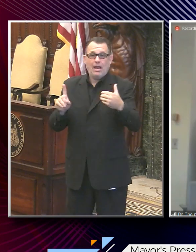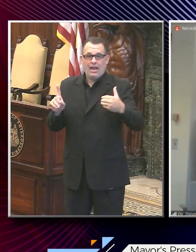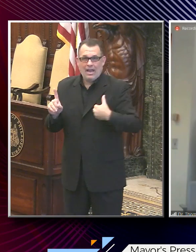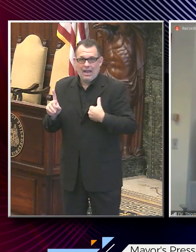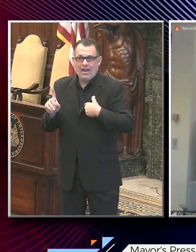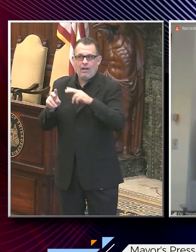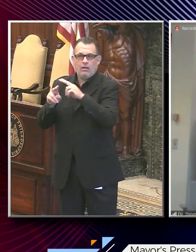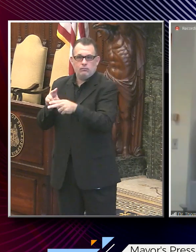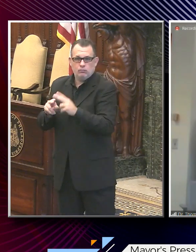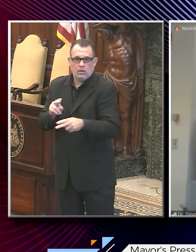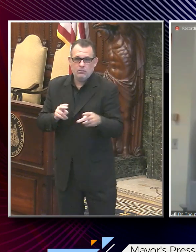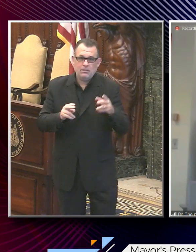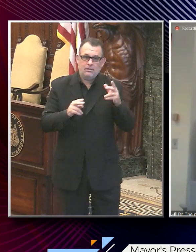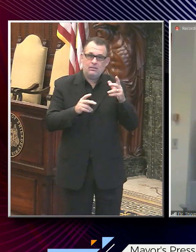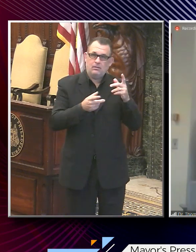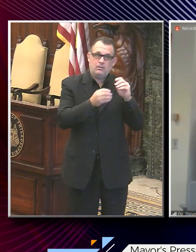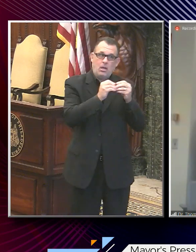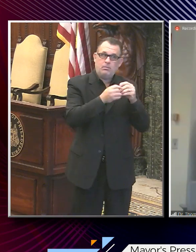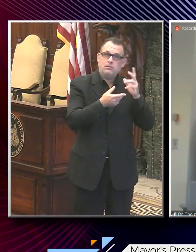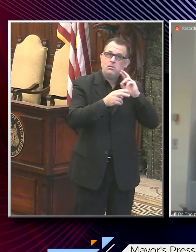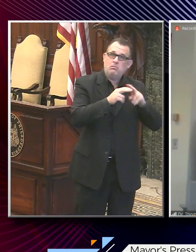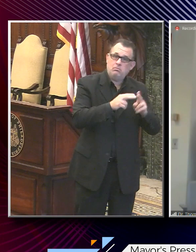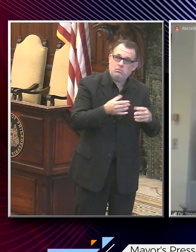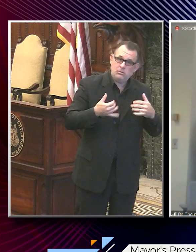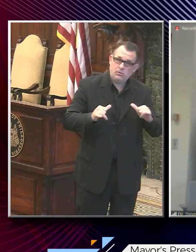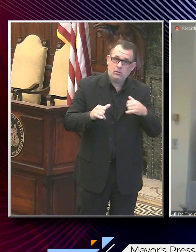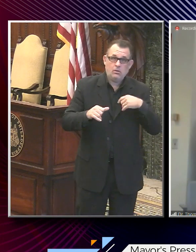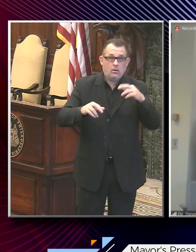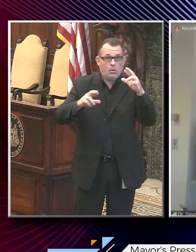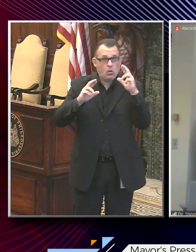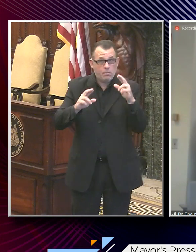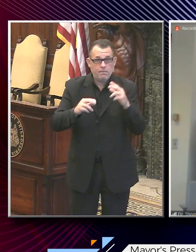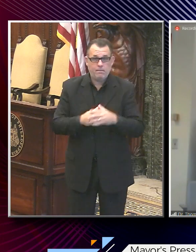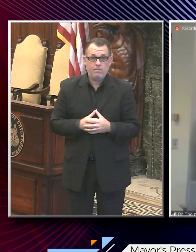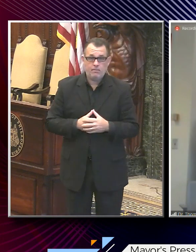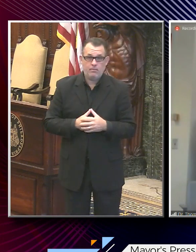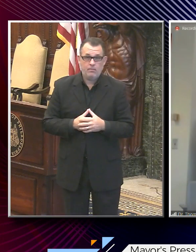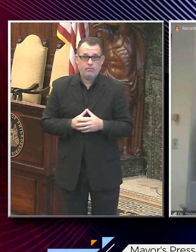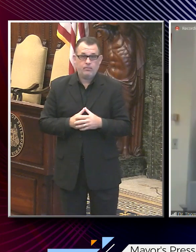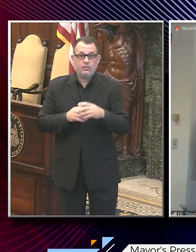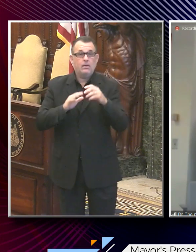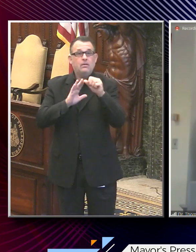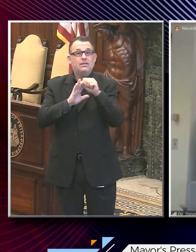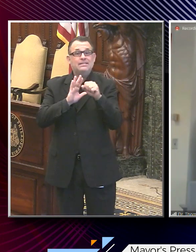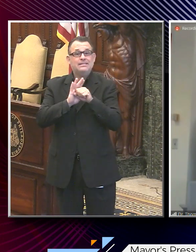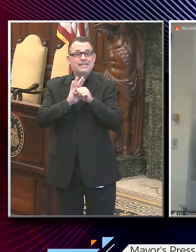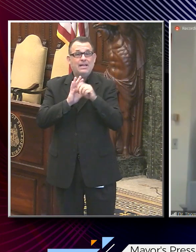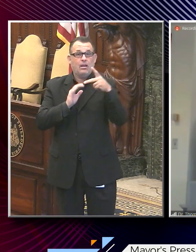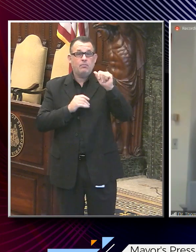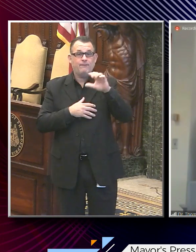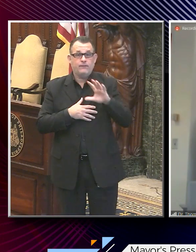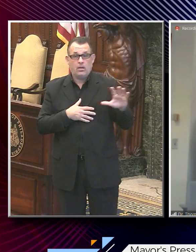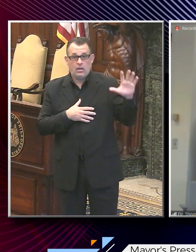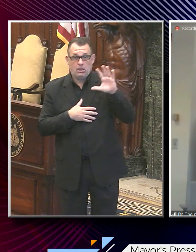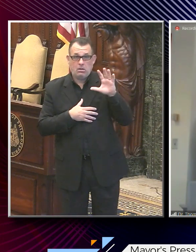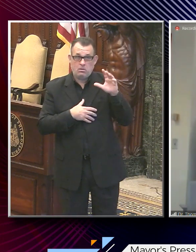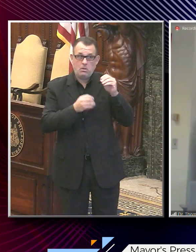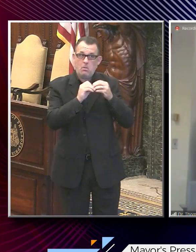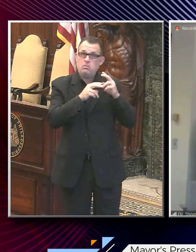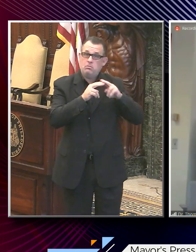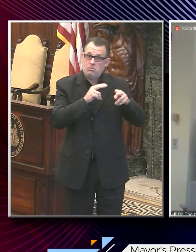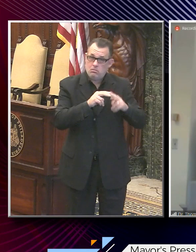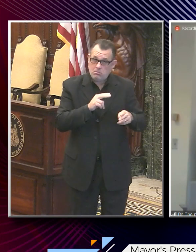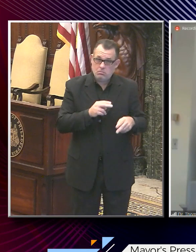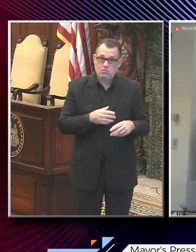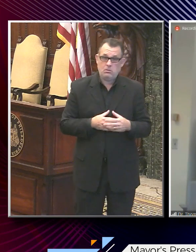future as well. That's what's happening in Philadelphia and the state as a whole. We've seen falling case counts in the past few days. In the United States as a whole, we're